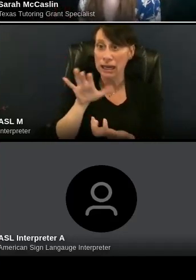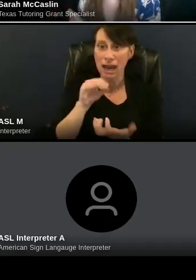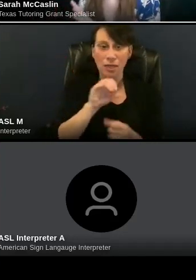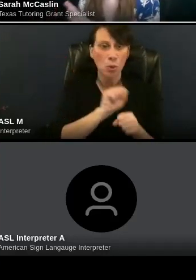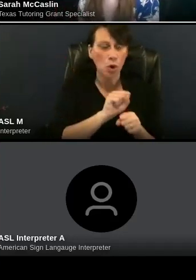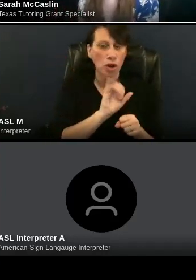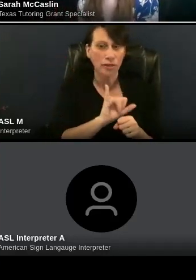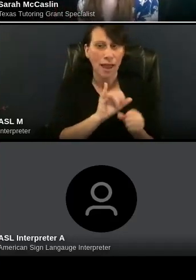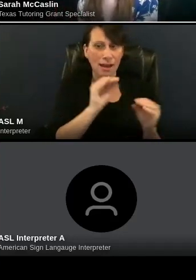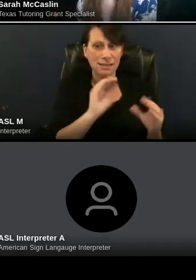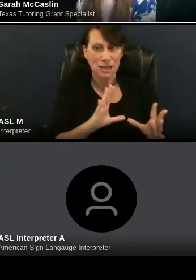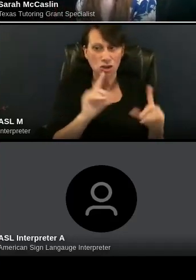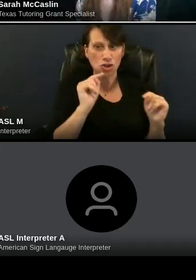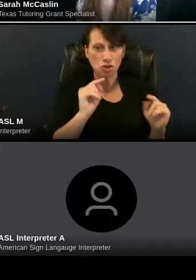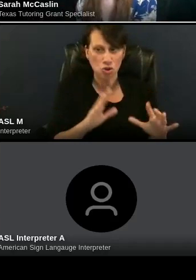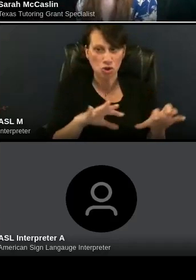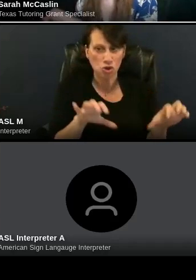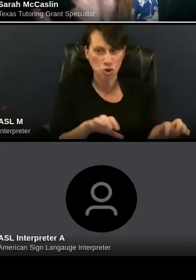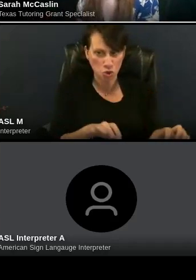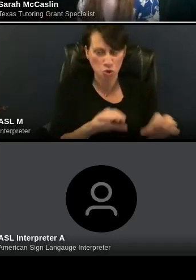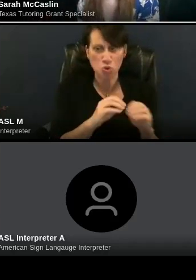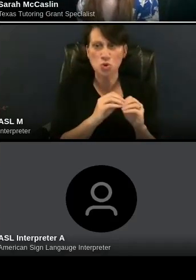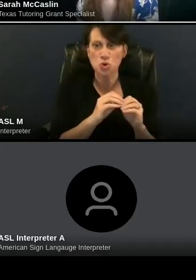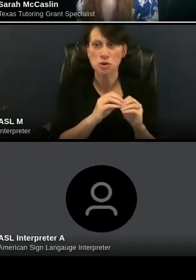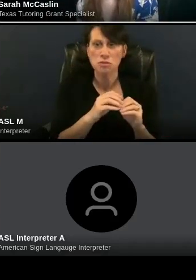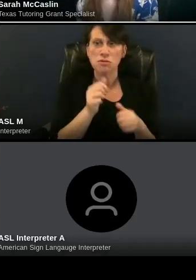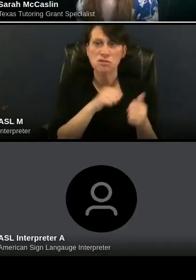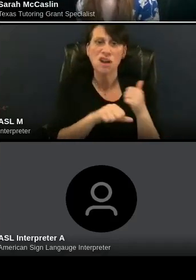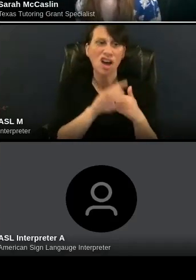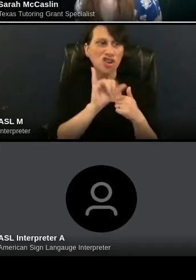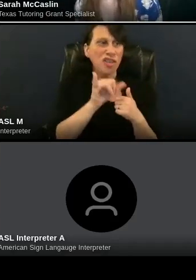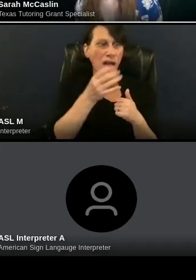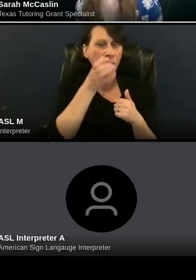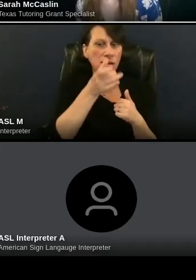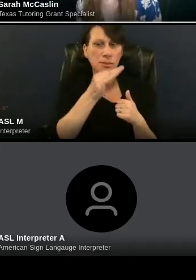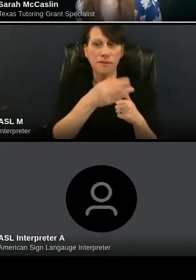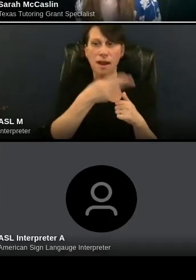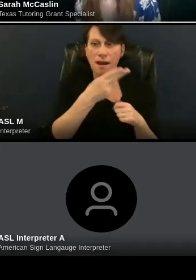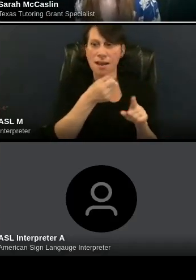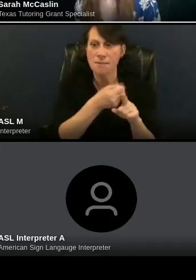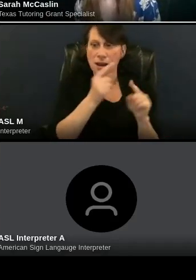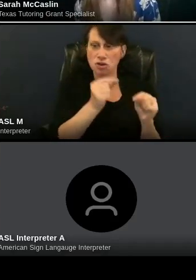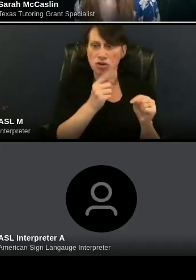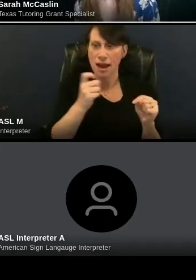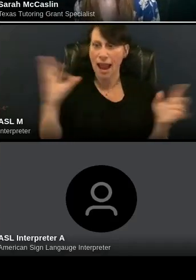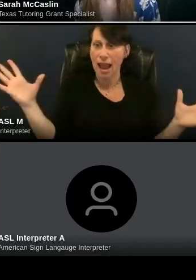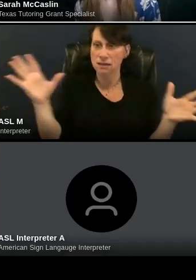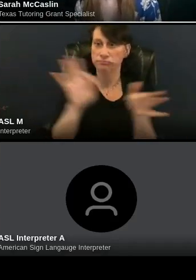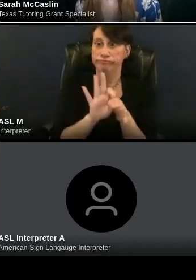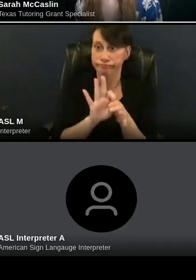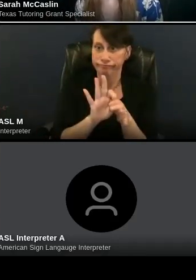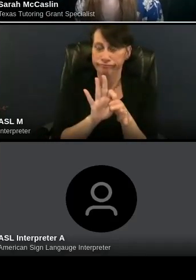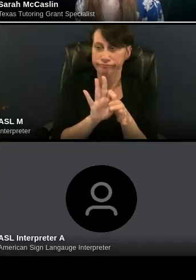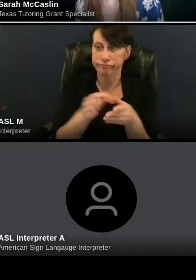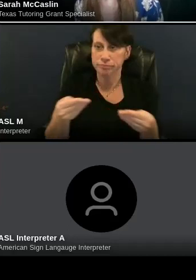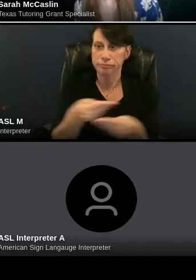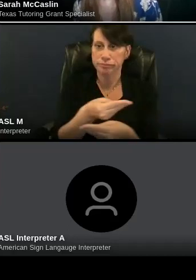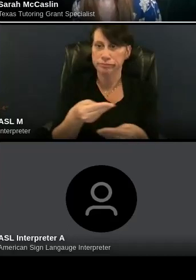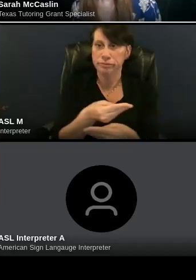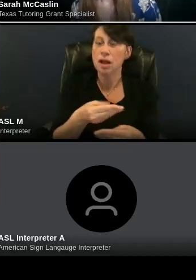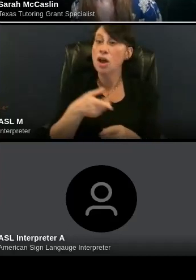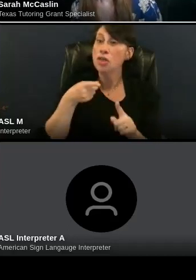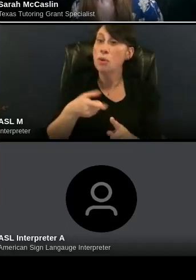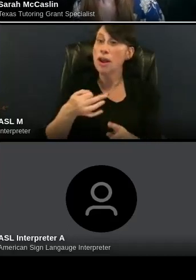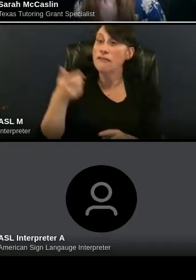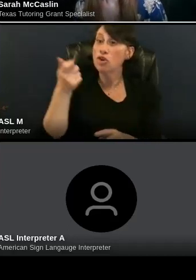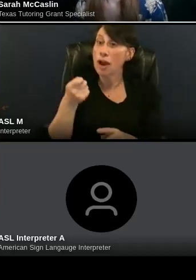that our teachers and our tutors are doing under the umbrella of high impact tutoring and kind of marry those together, because the point of a grant is